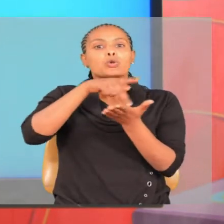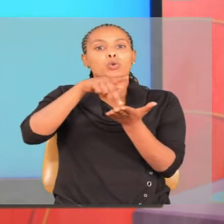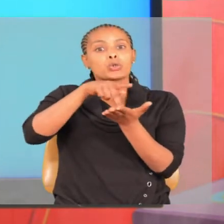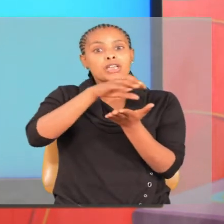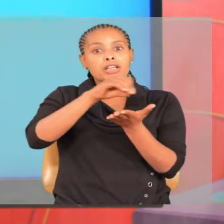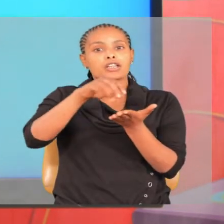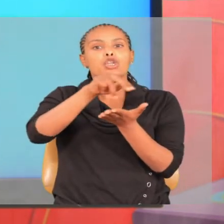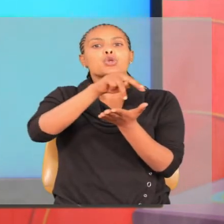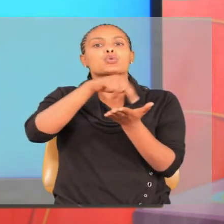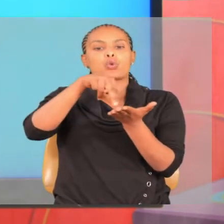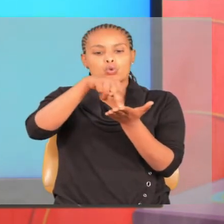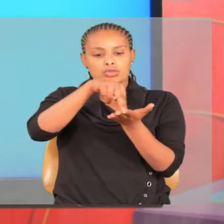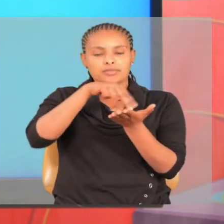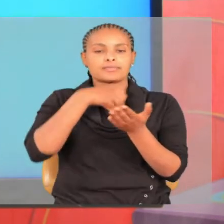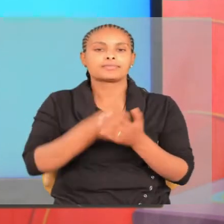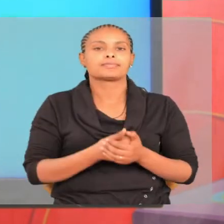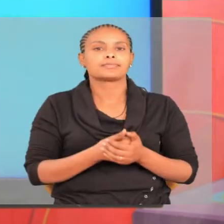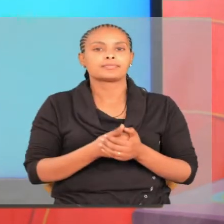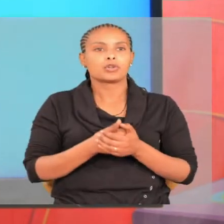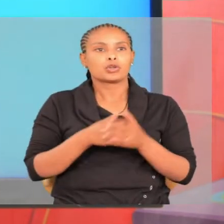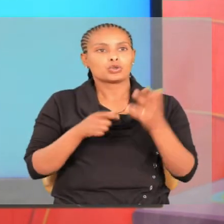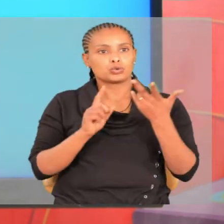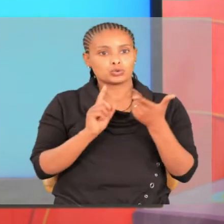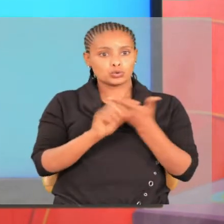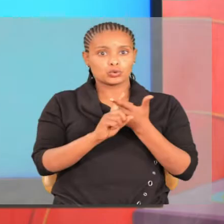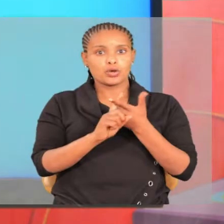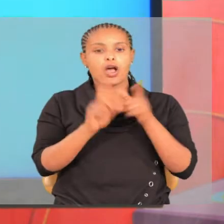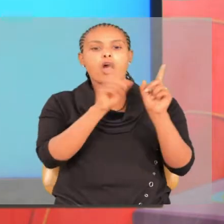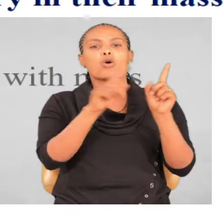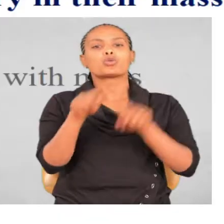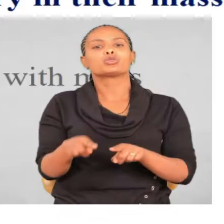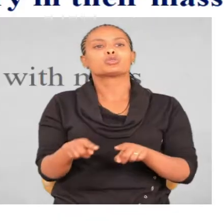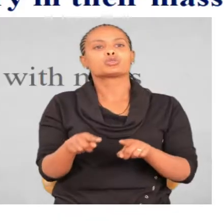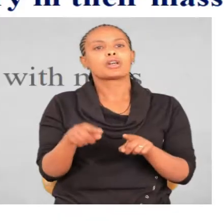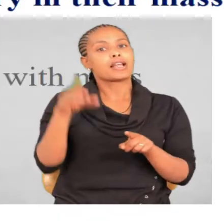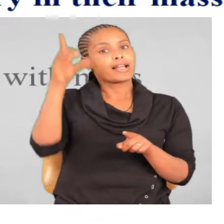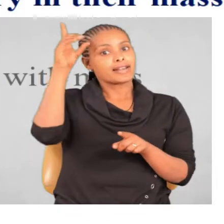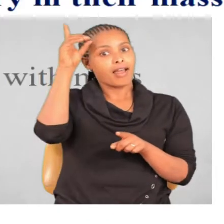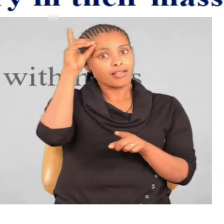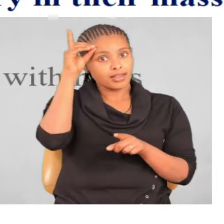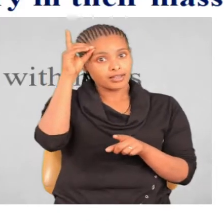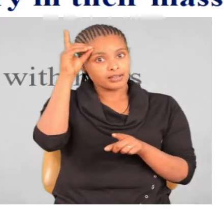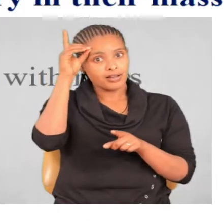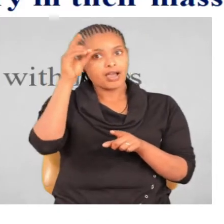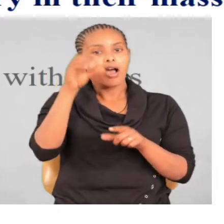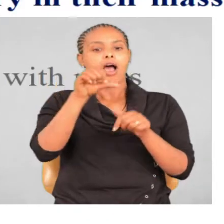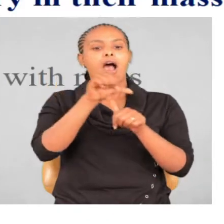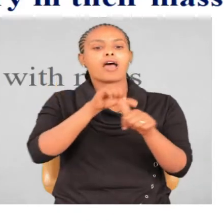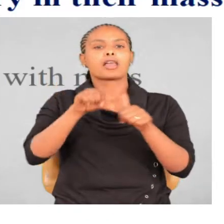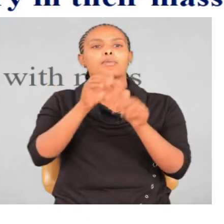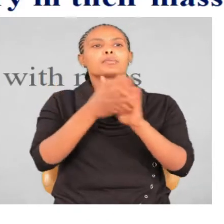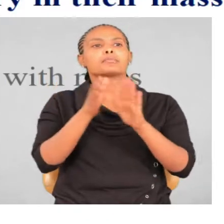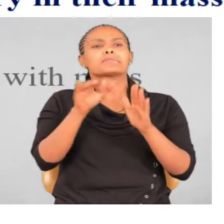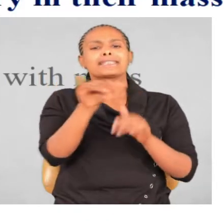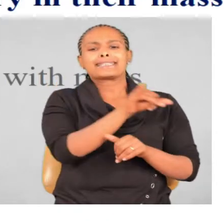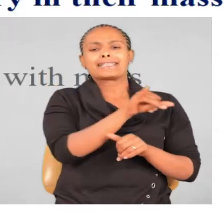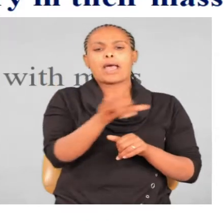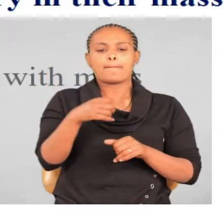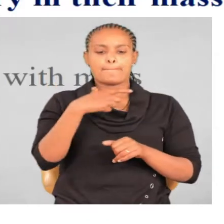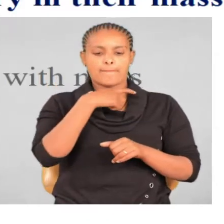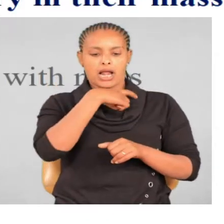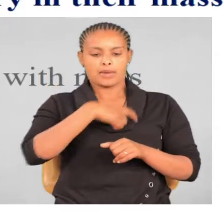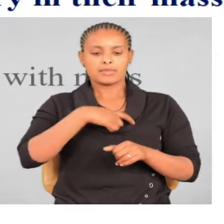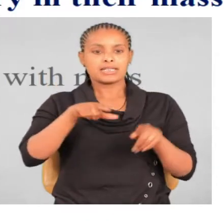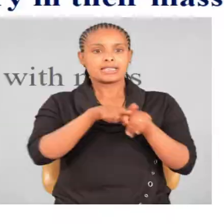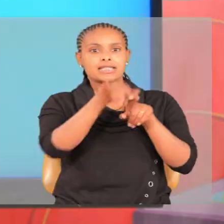and neutrons. 2. According to Dalton, atoms of same elements are